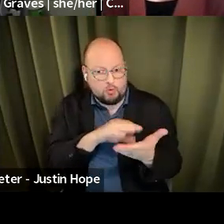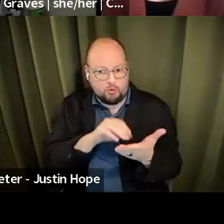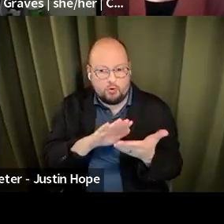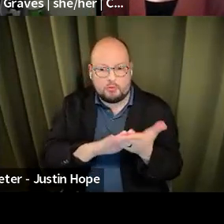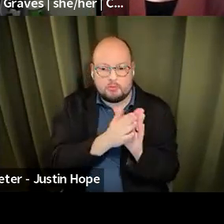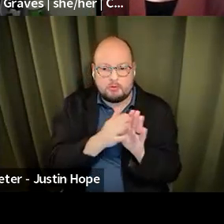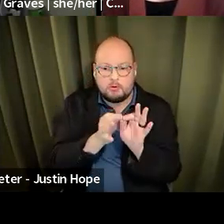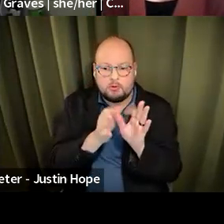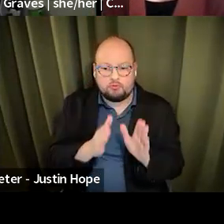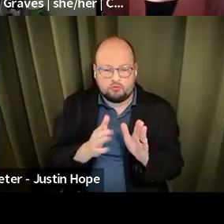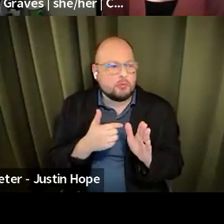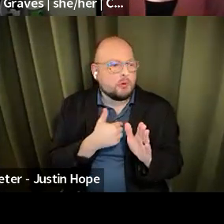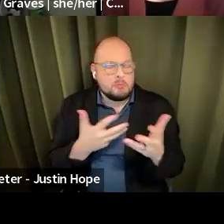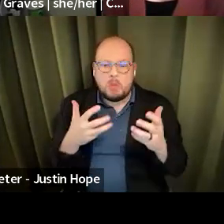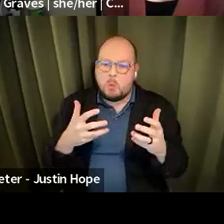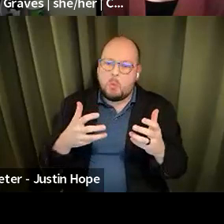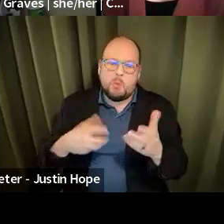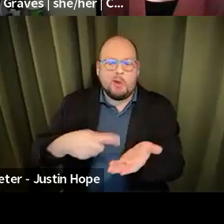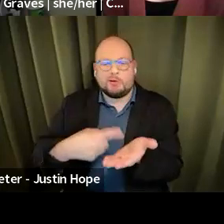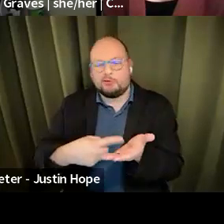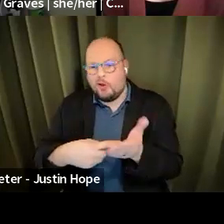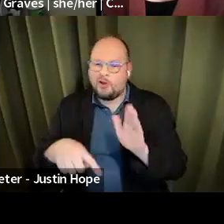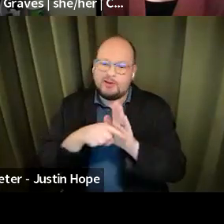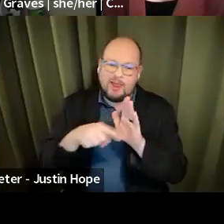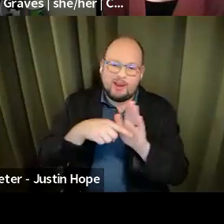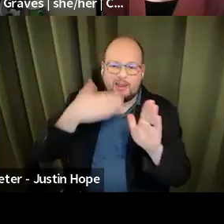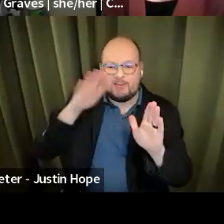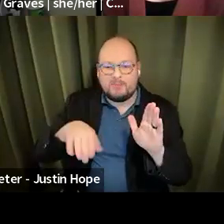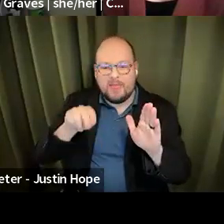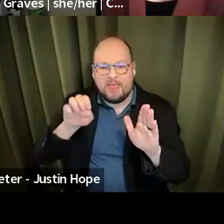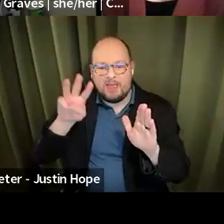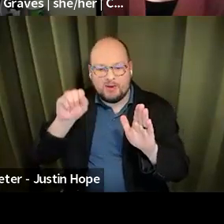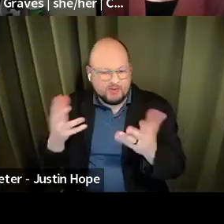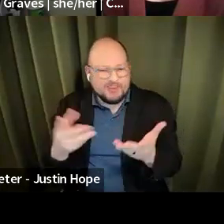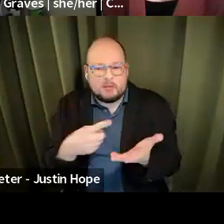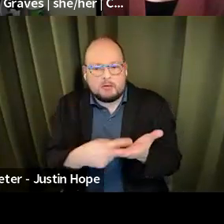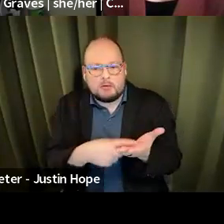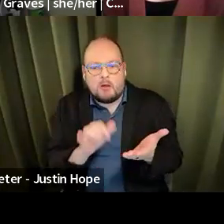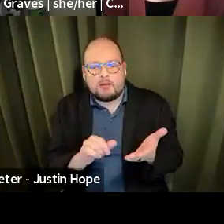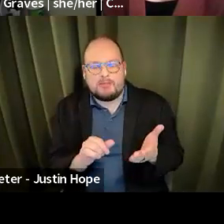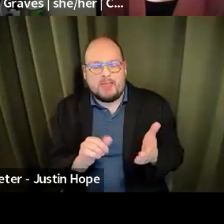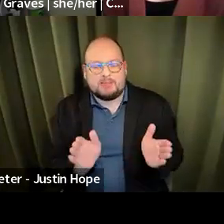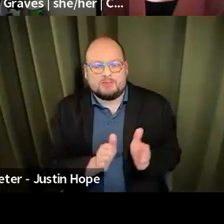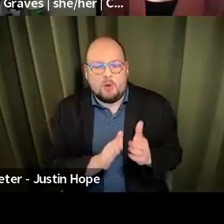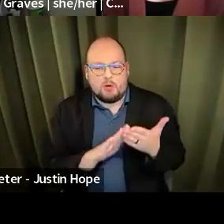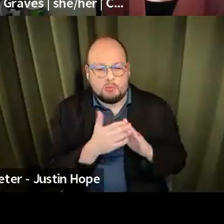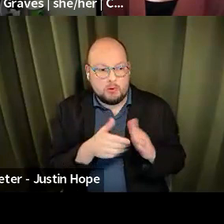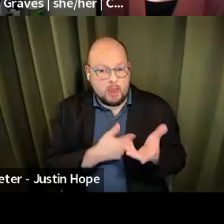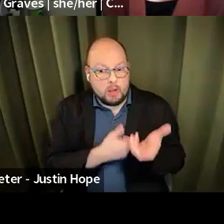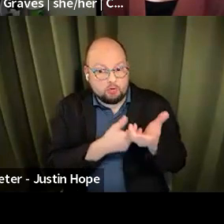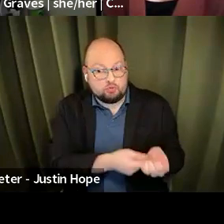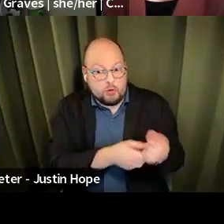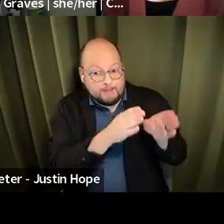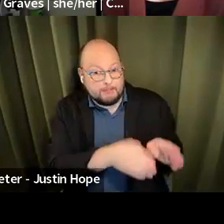like a storm cloud of bad news, but then we think about this is a tiny community too. So maybe they don't trust that the person who works at their hospital is going to keep